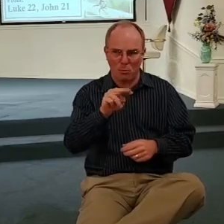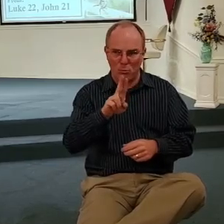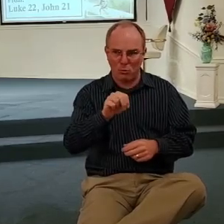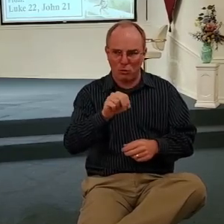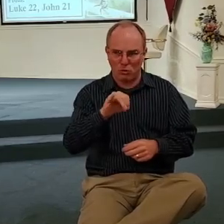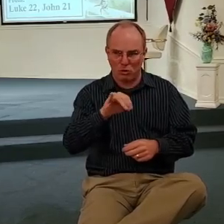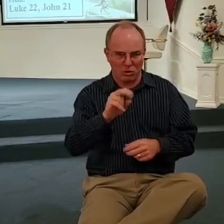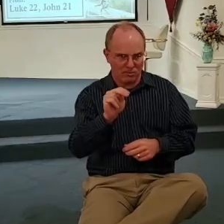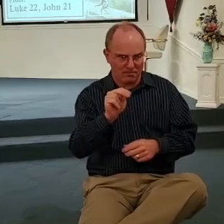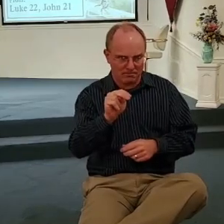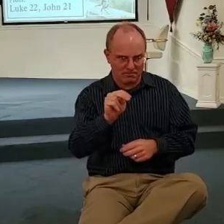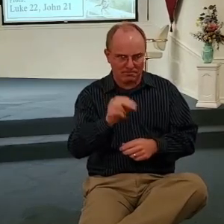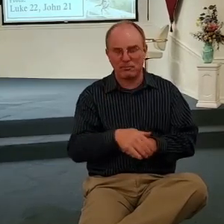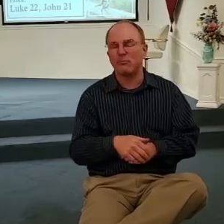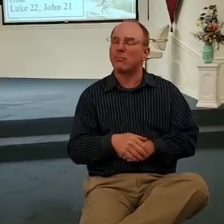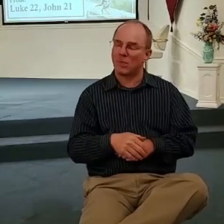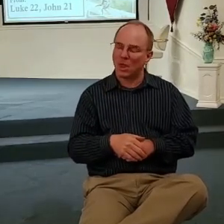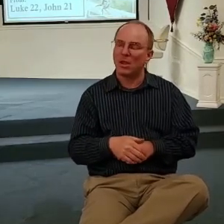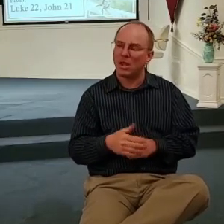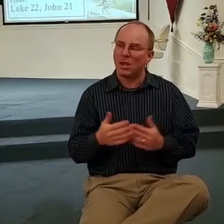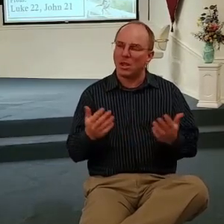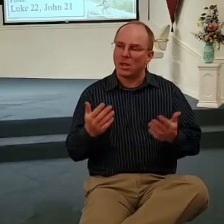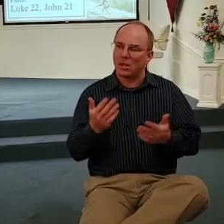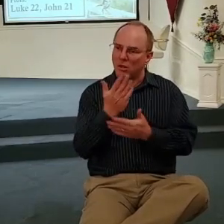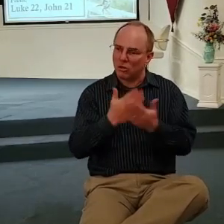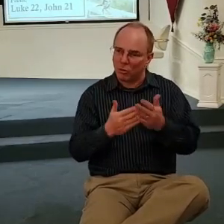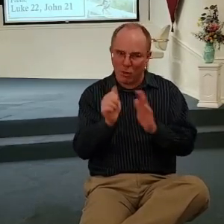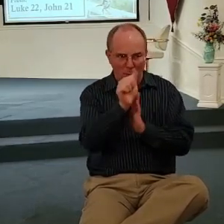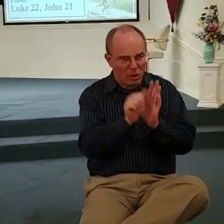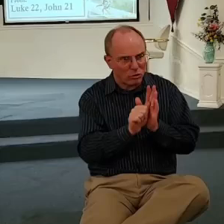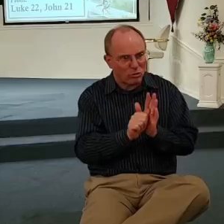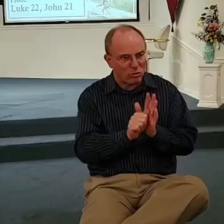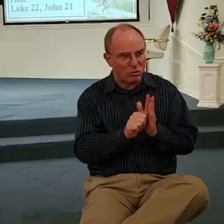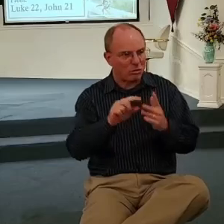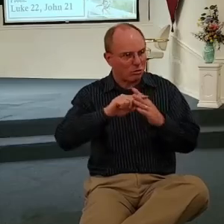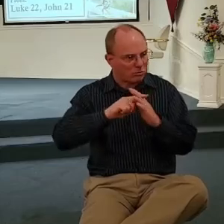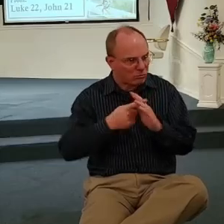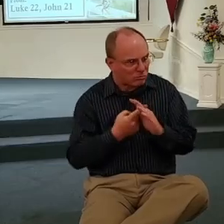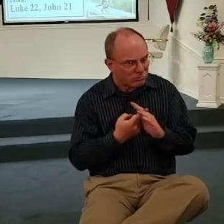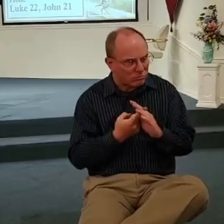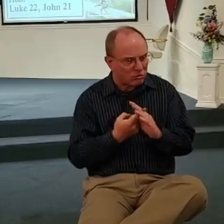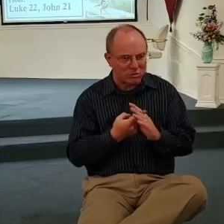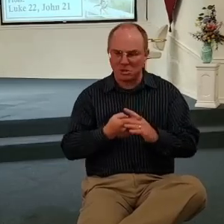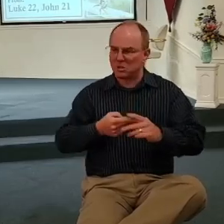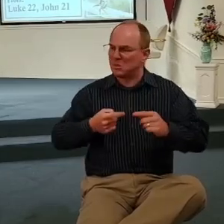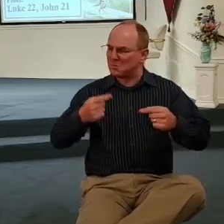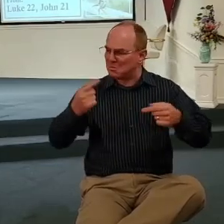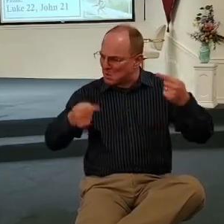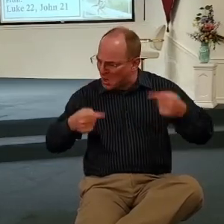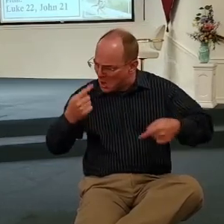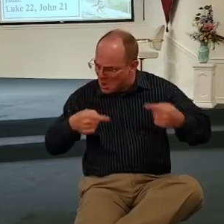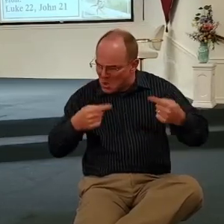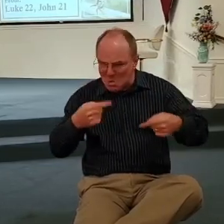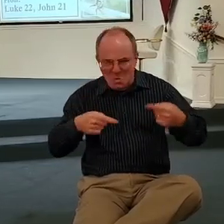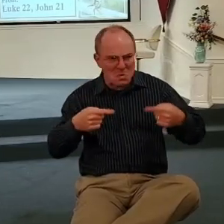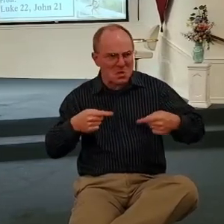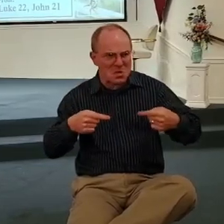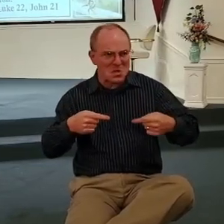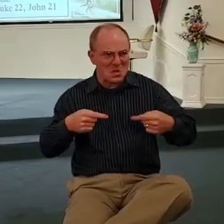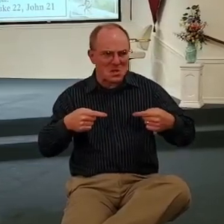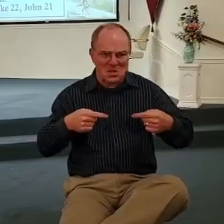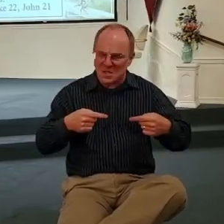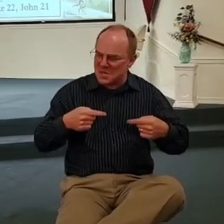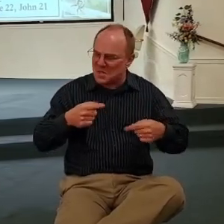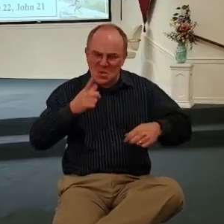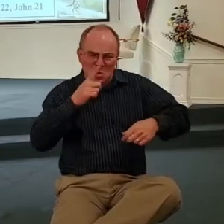In fact, some of the apostles begin to argue and dispute over which of them